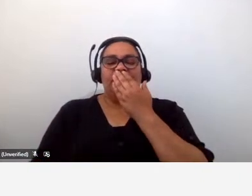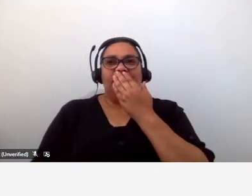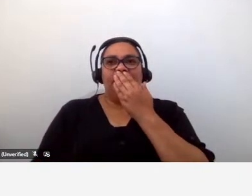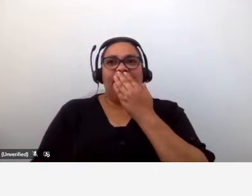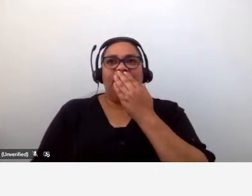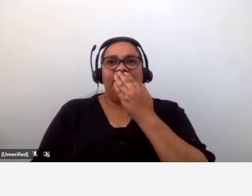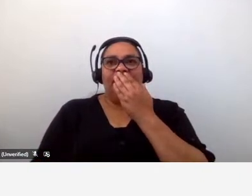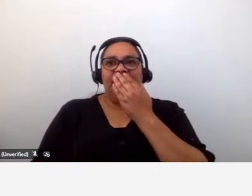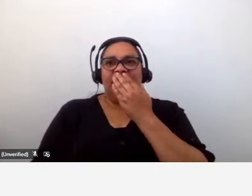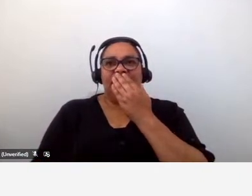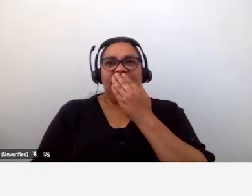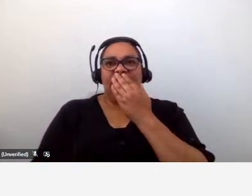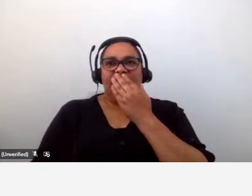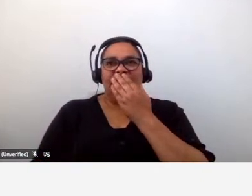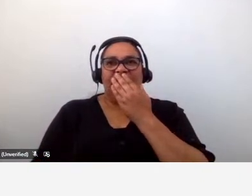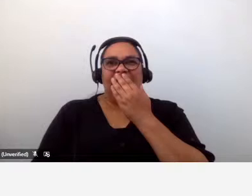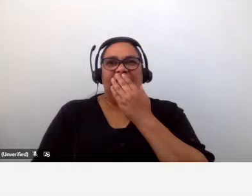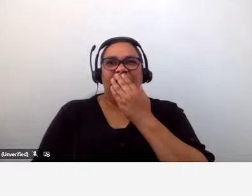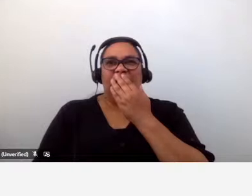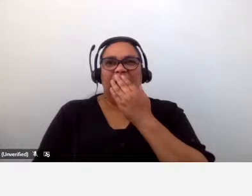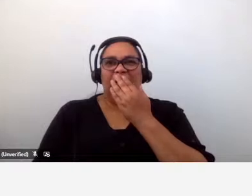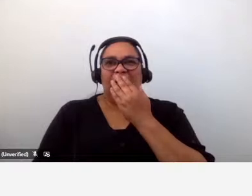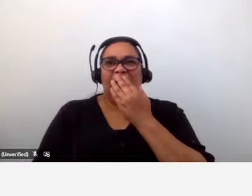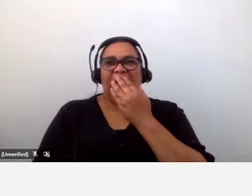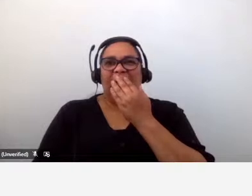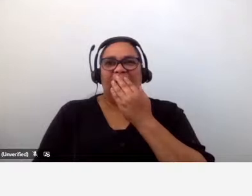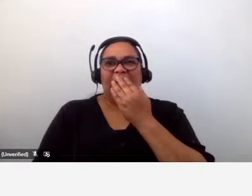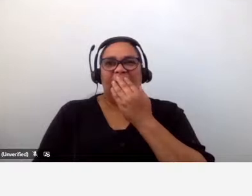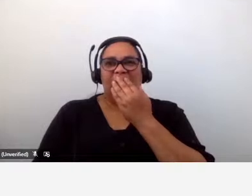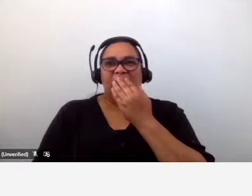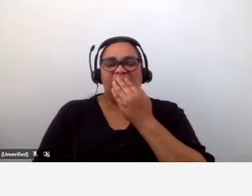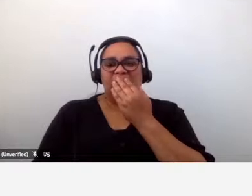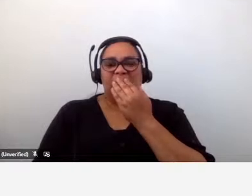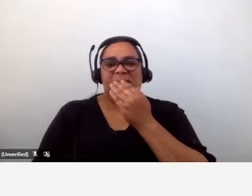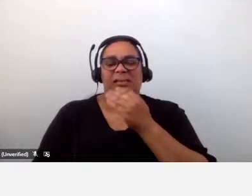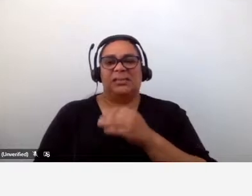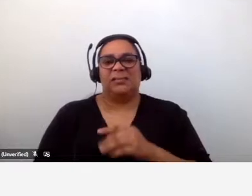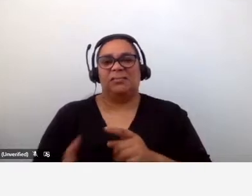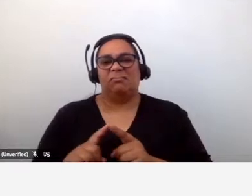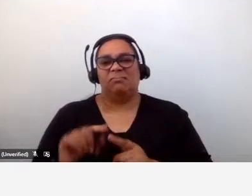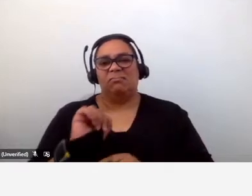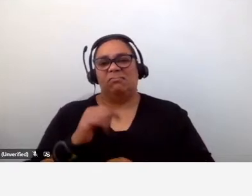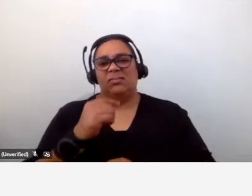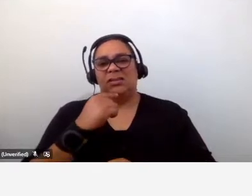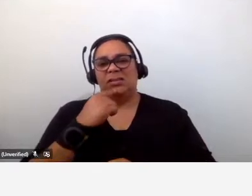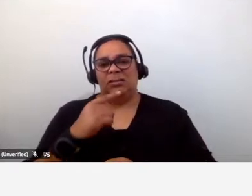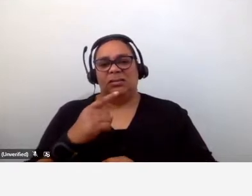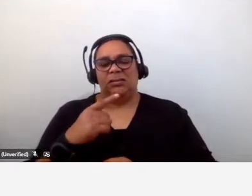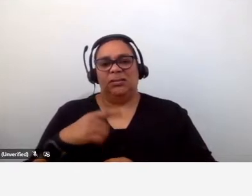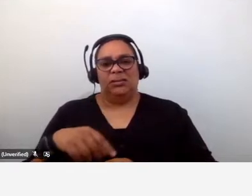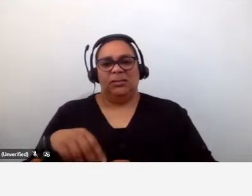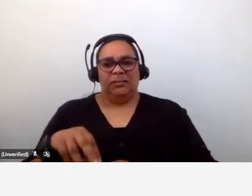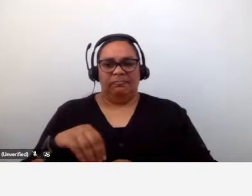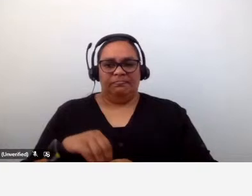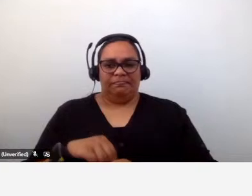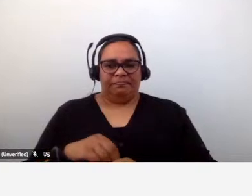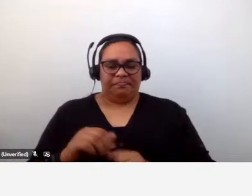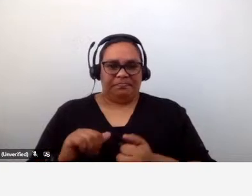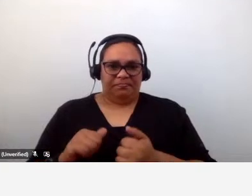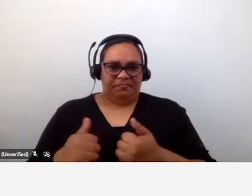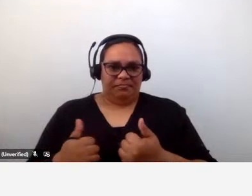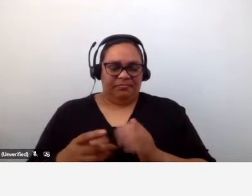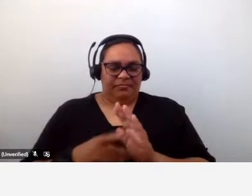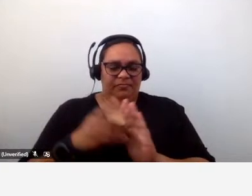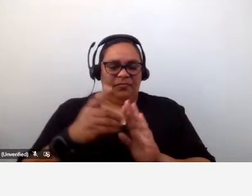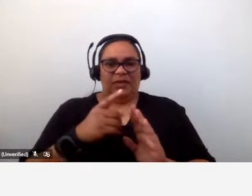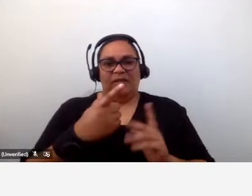Accounting officer, a big claim is being made that in pursuit of sports development, significant strides have